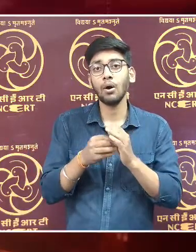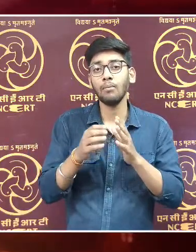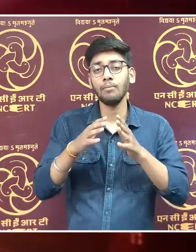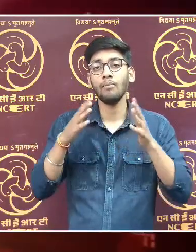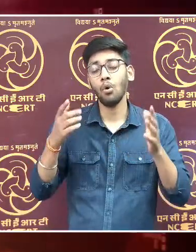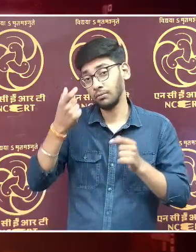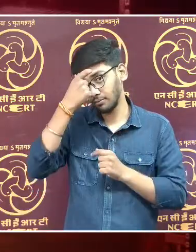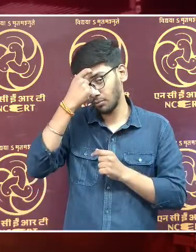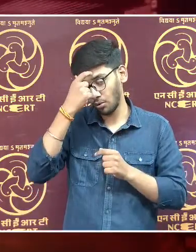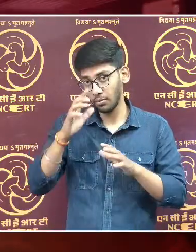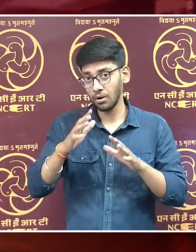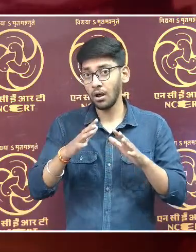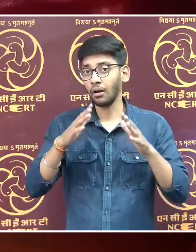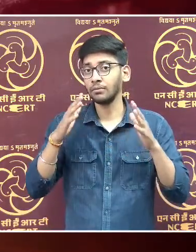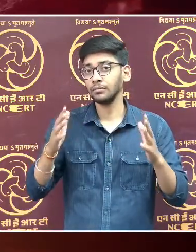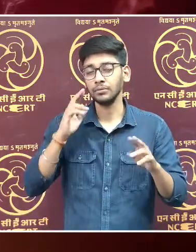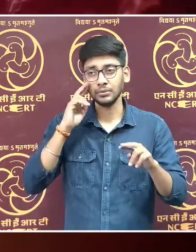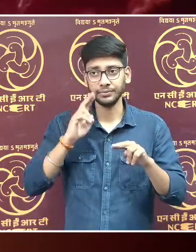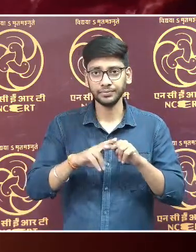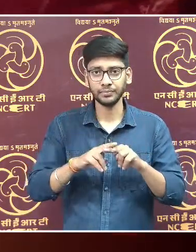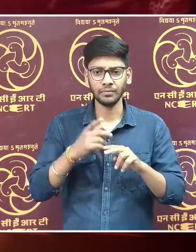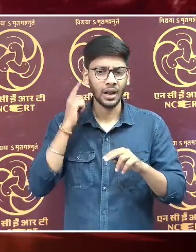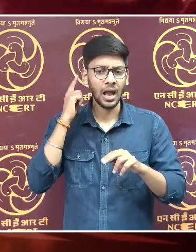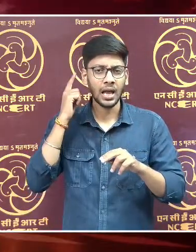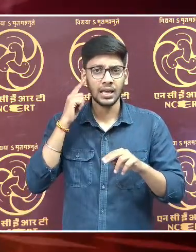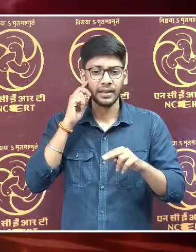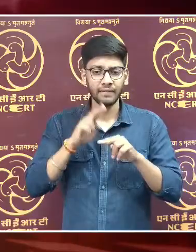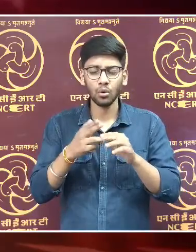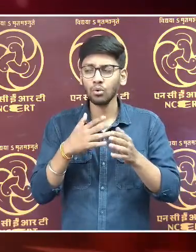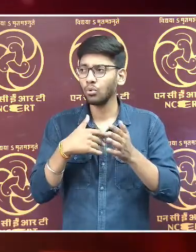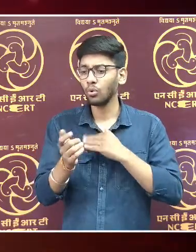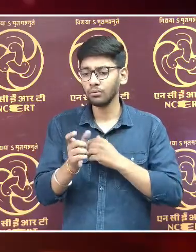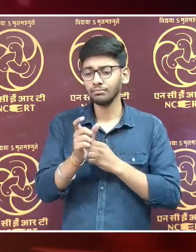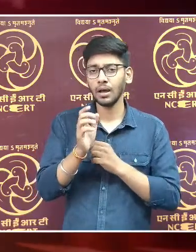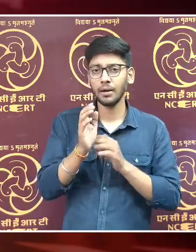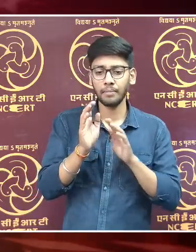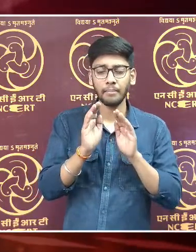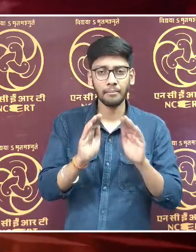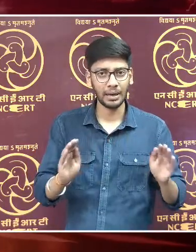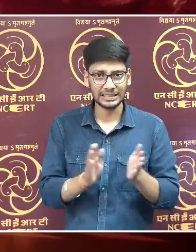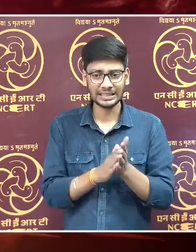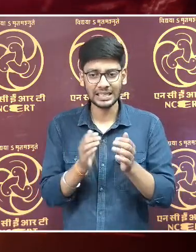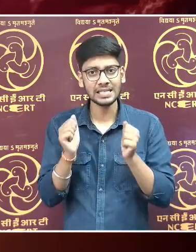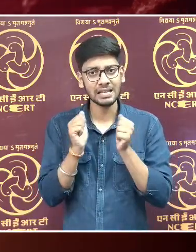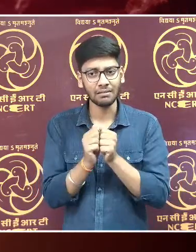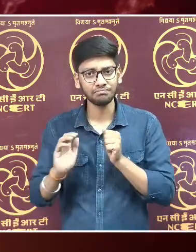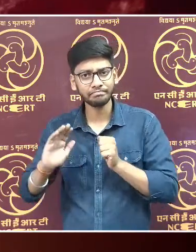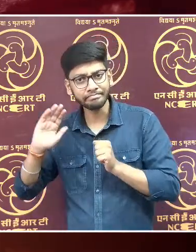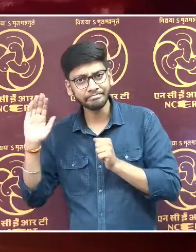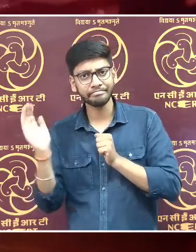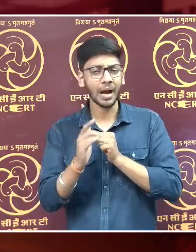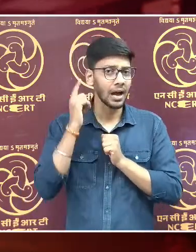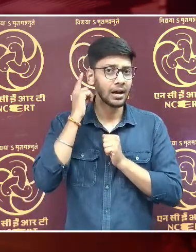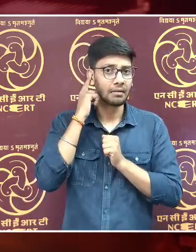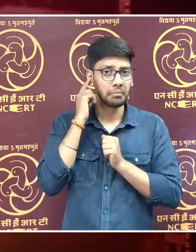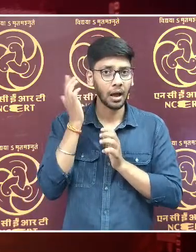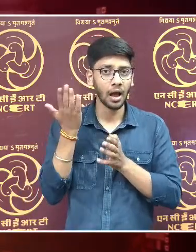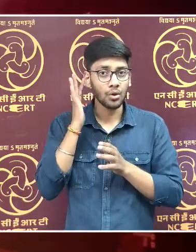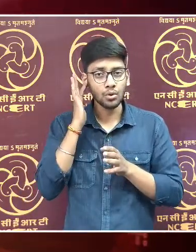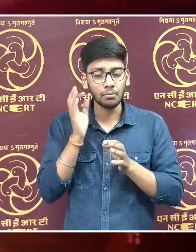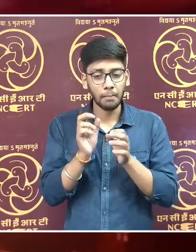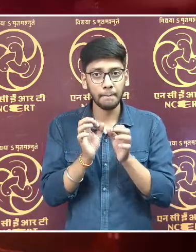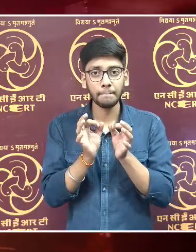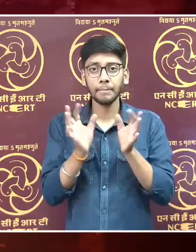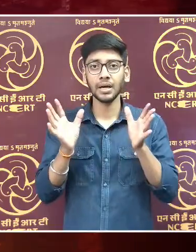or when they are playing with their neighbors, they slap on the ears. Or even Yeah. some parents have the habit of slapping them on the ears. So they don't understand